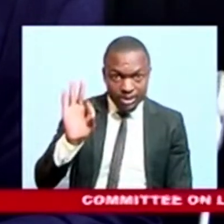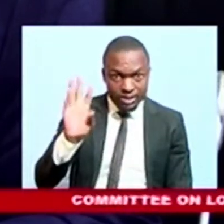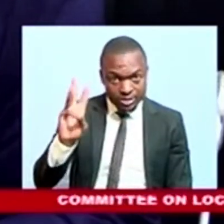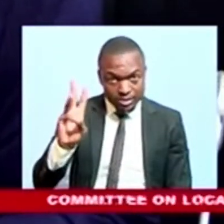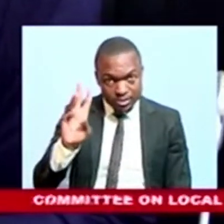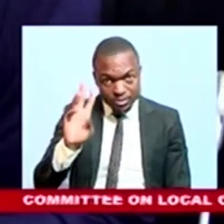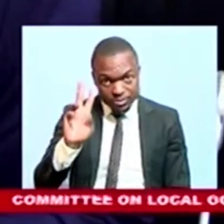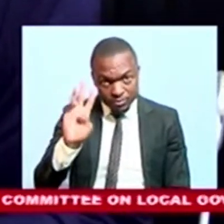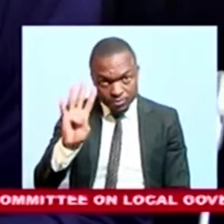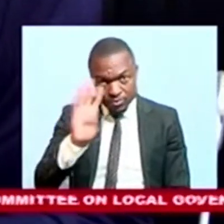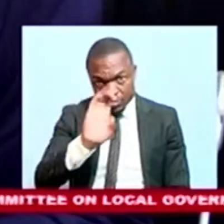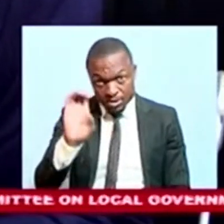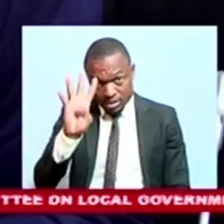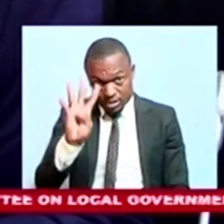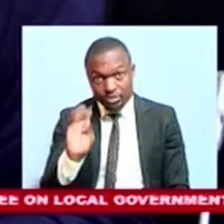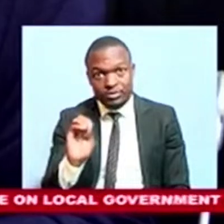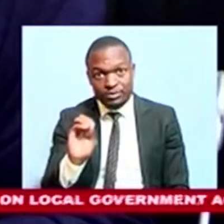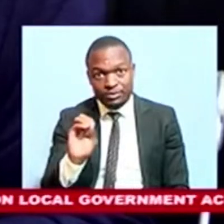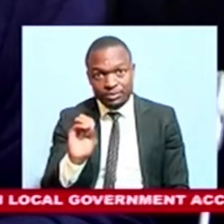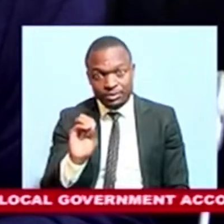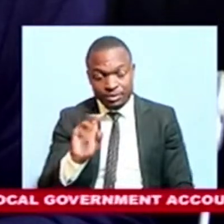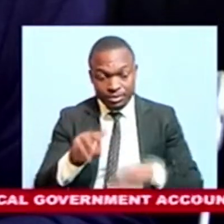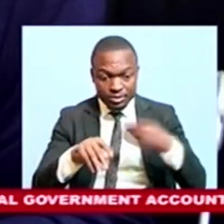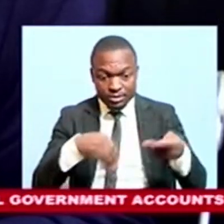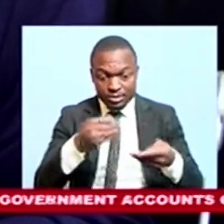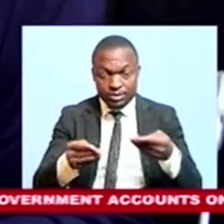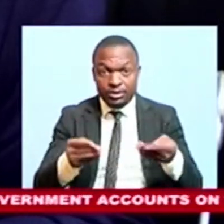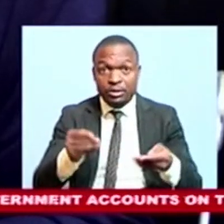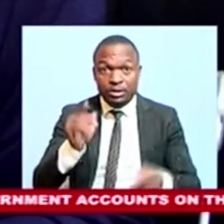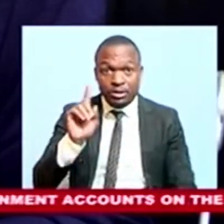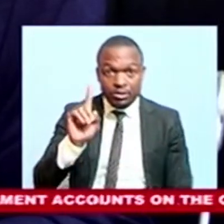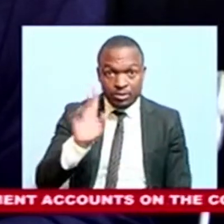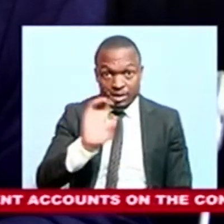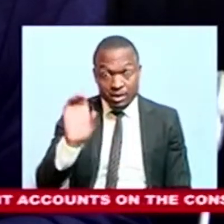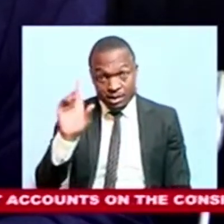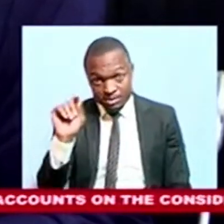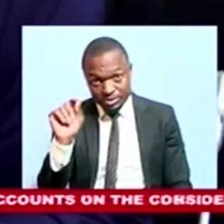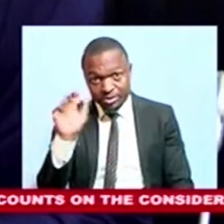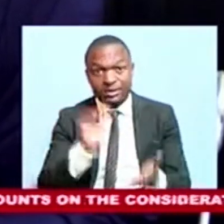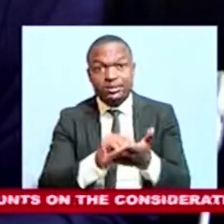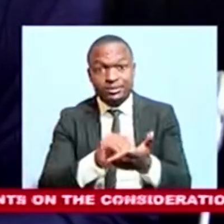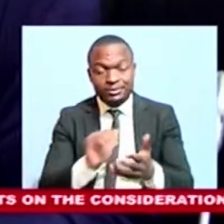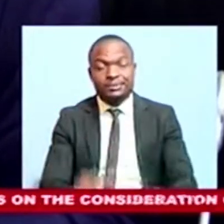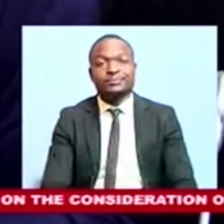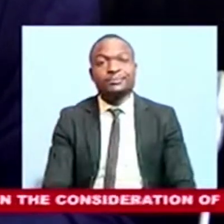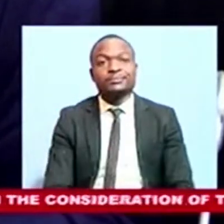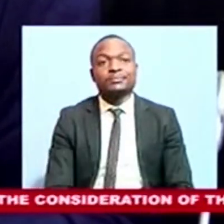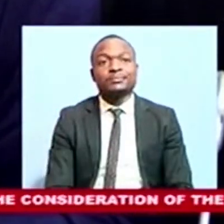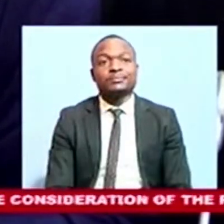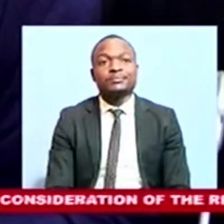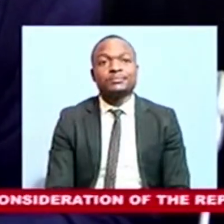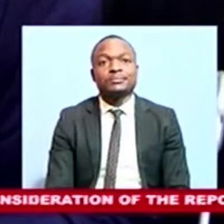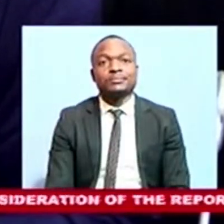196,440, and then the expenditure is 120,000. So